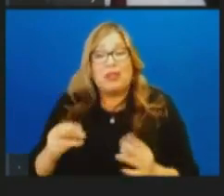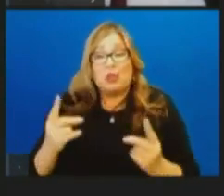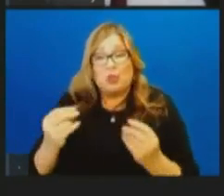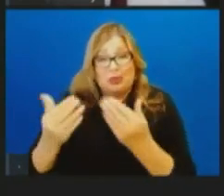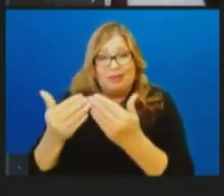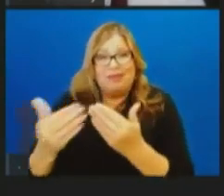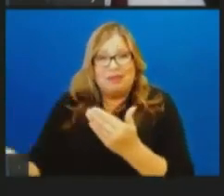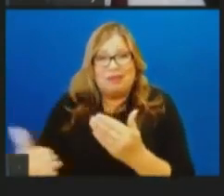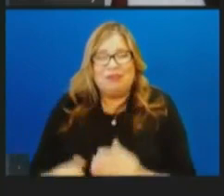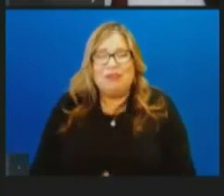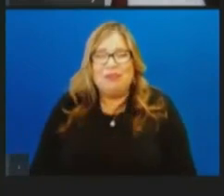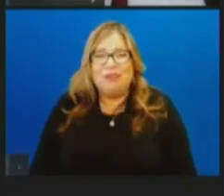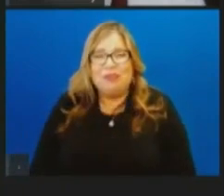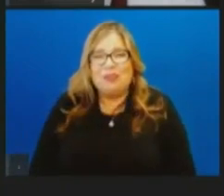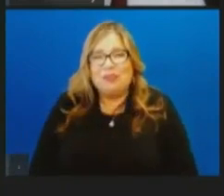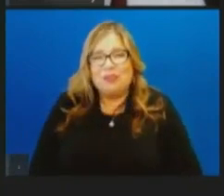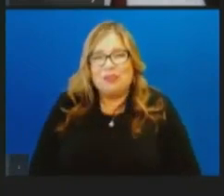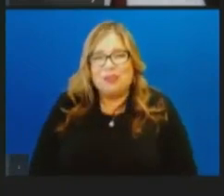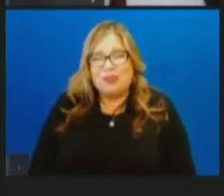forward. Next slide.